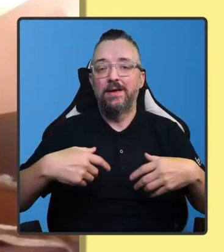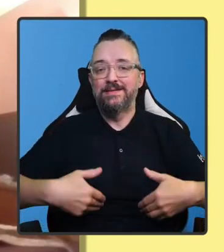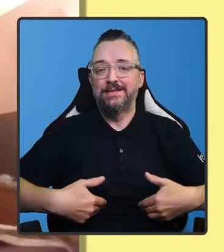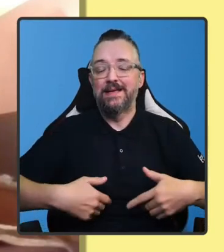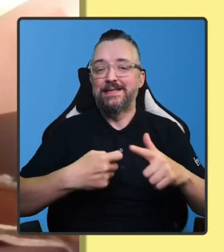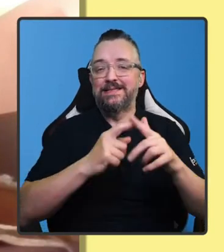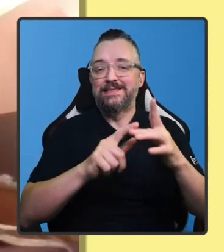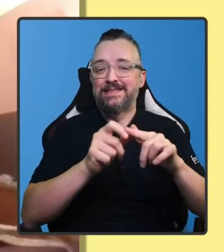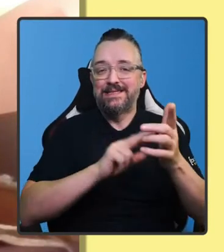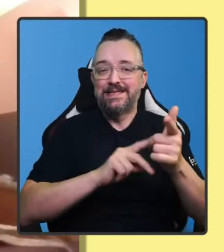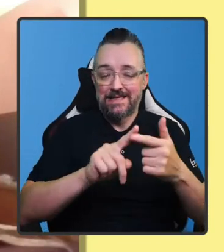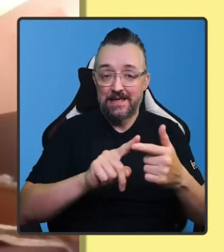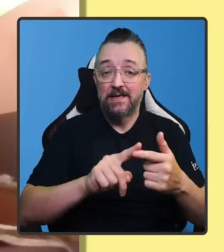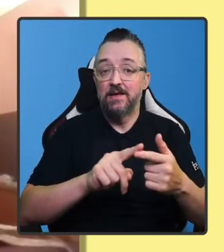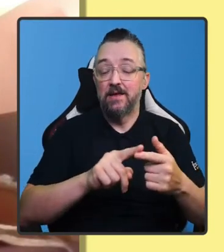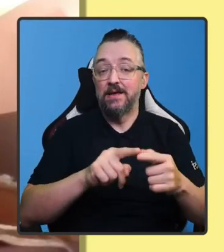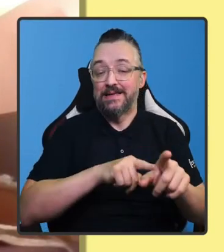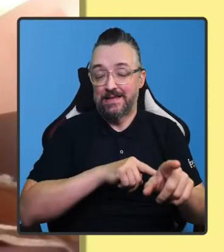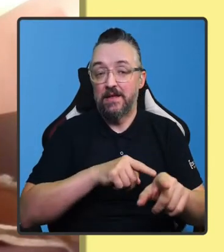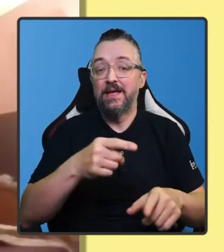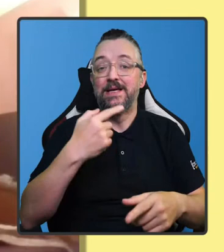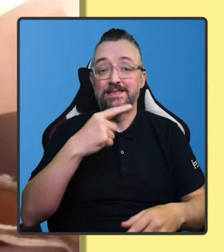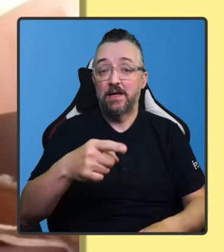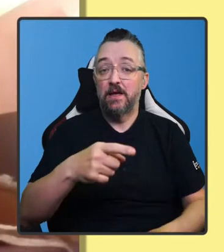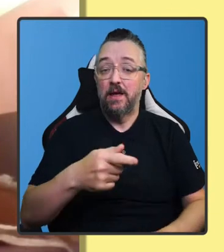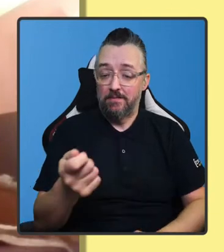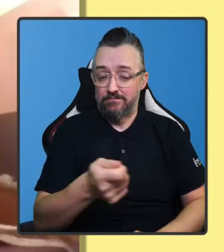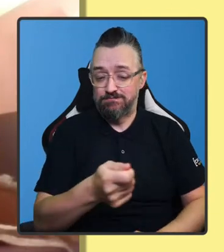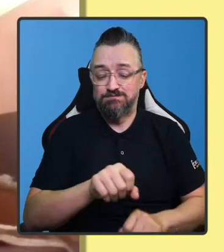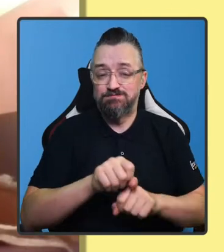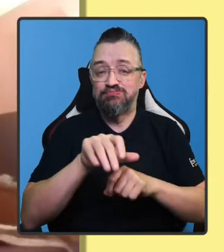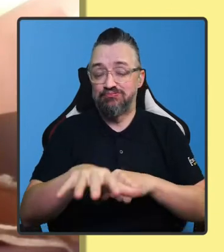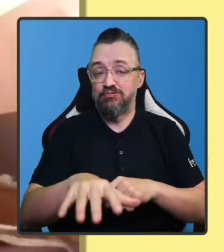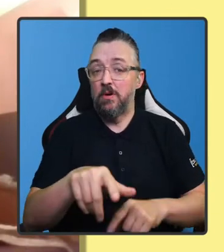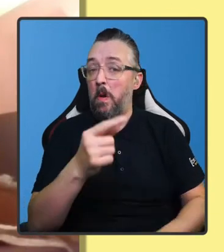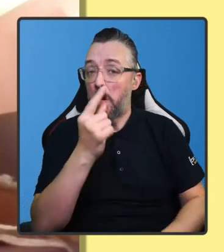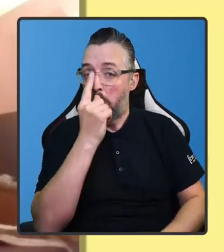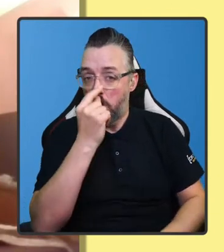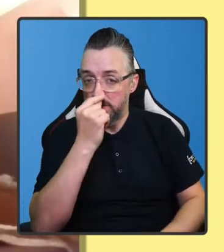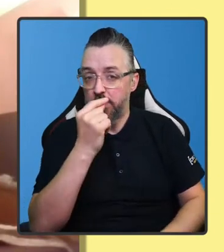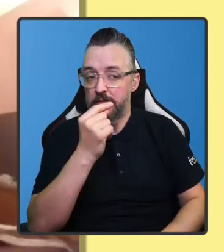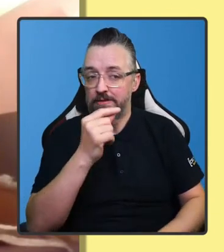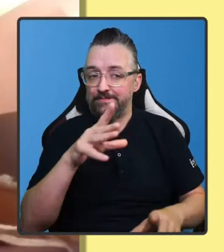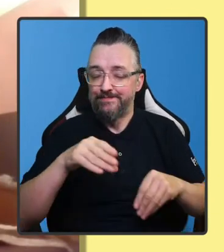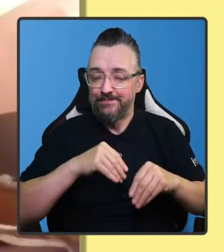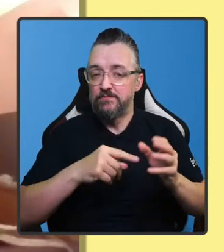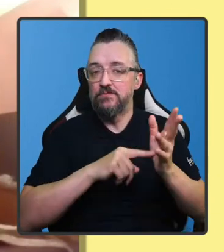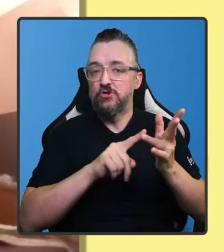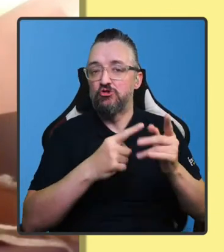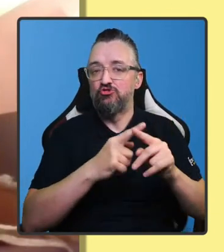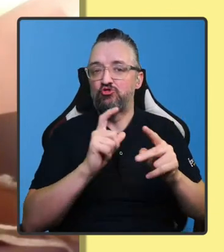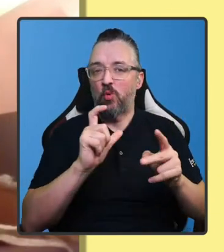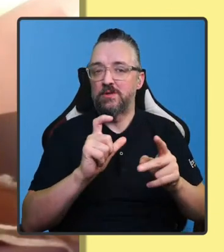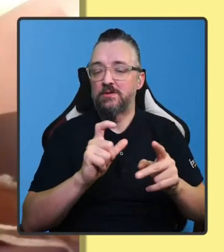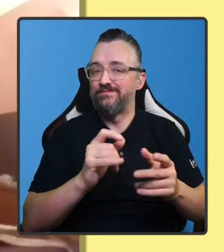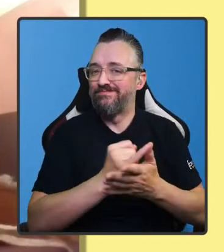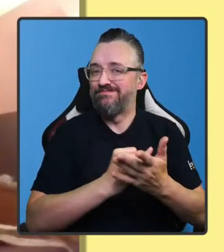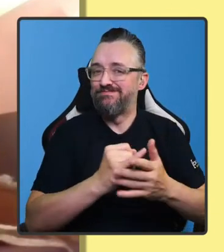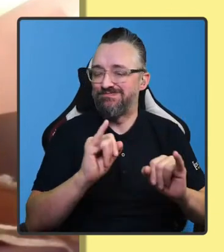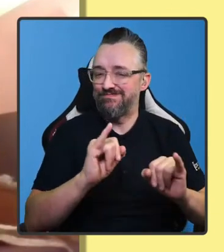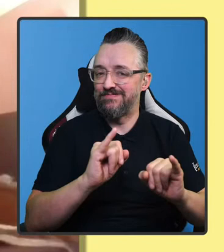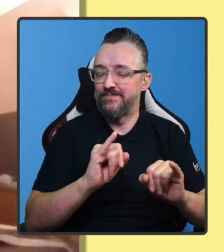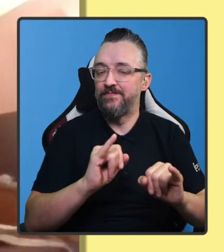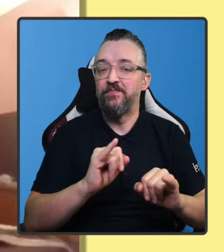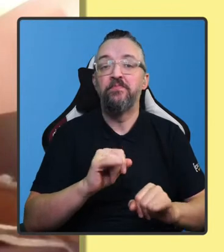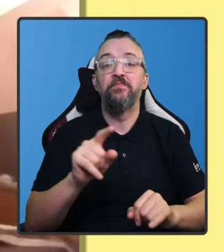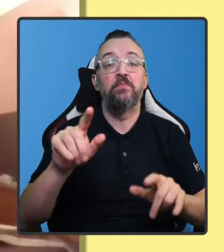IARC, has stated that herbicide is a probable toxin. Additionally, in 2016, a joint report by the World